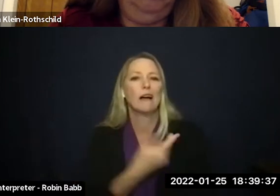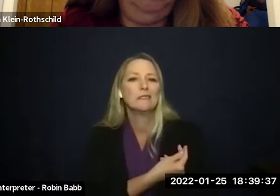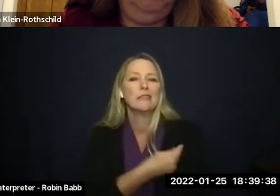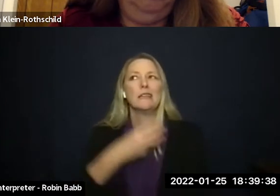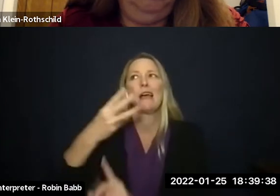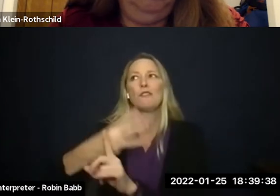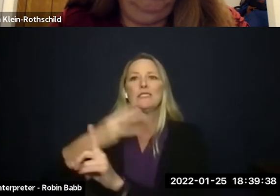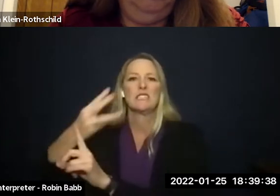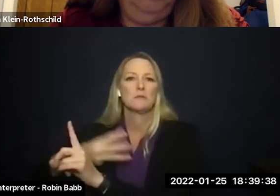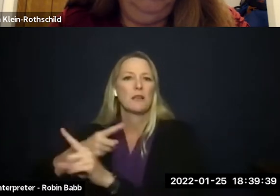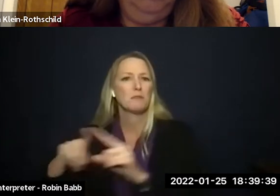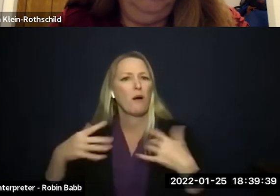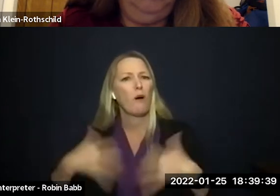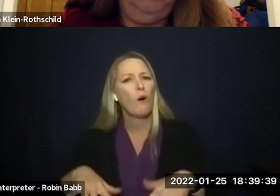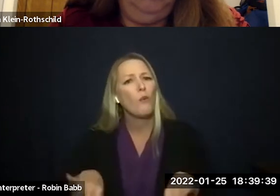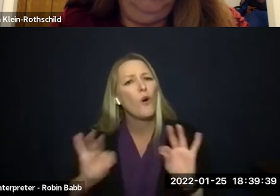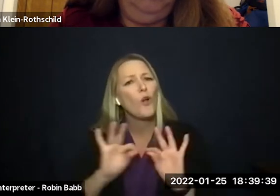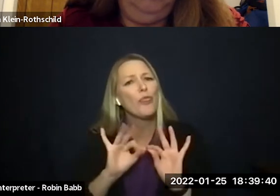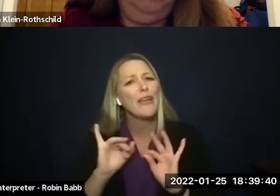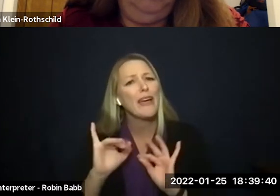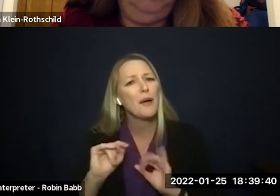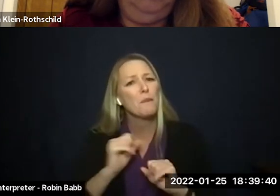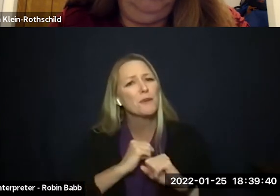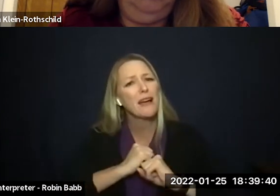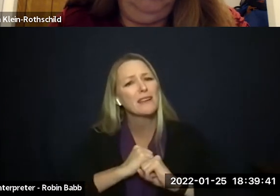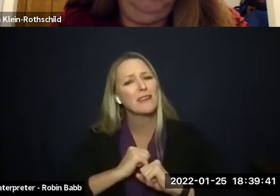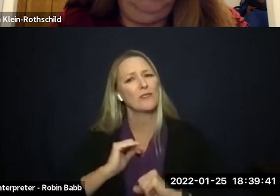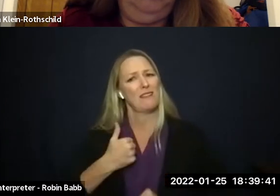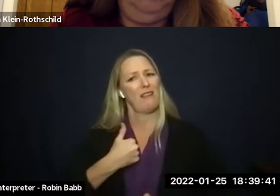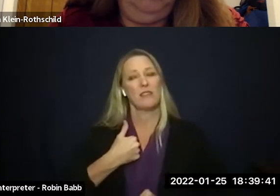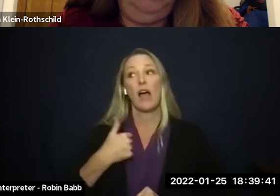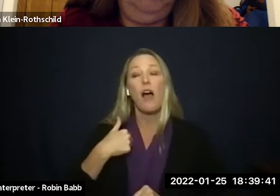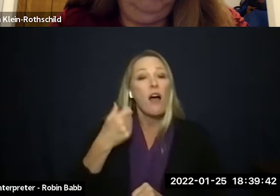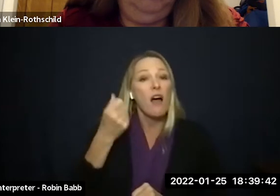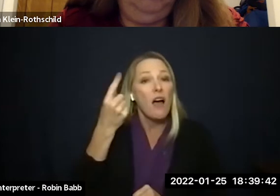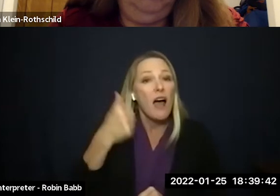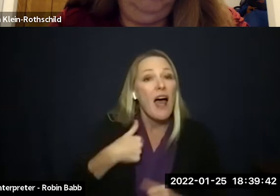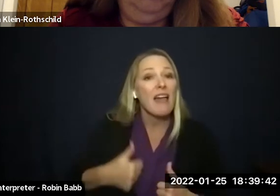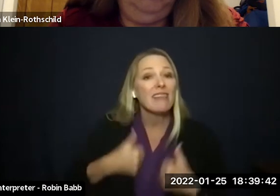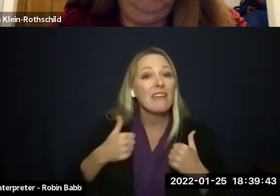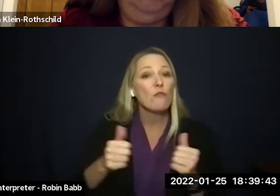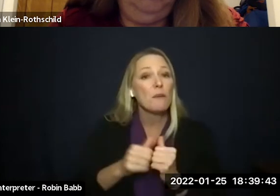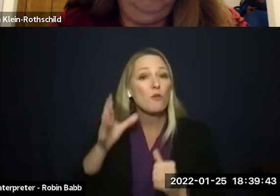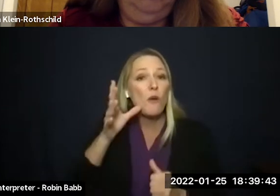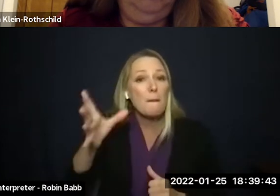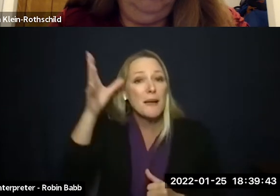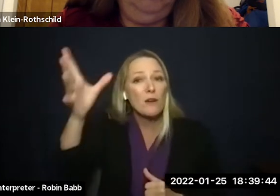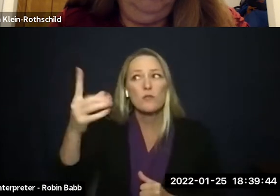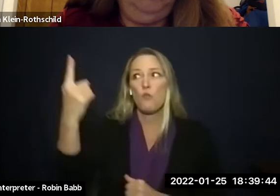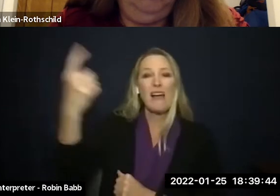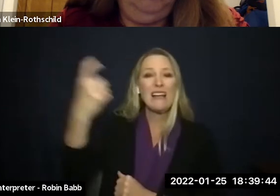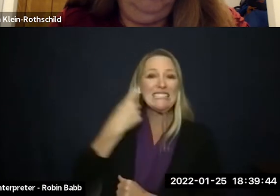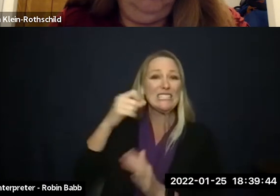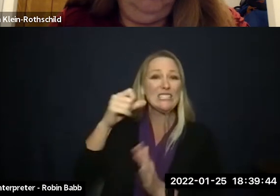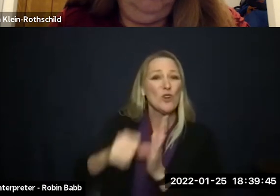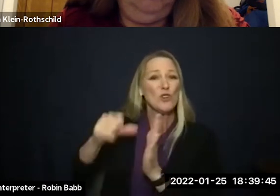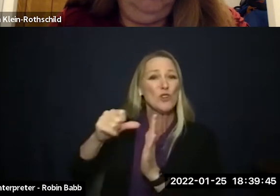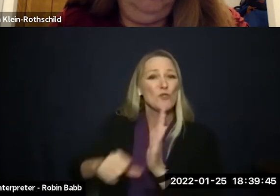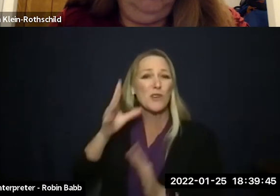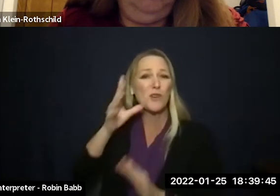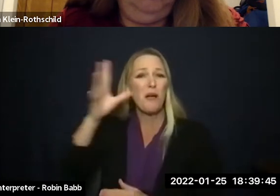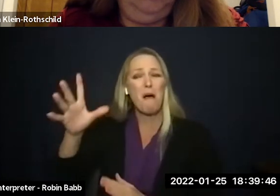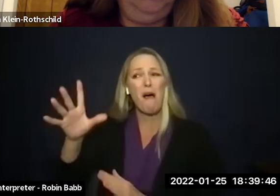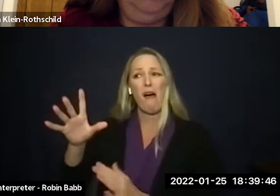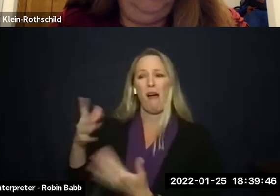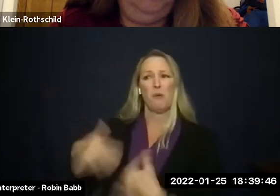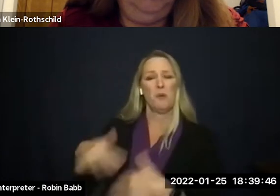us as a community i personally am living with my grandparents one of whom has recently gone through multiple surgeries which left her even more vulnerable to the